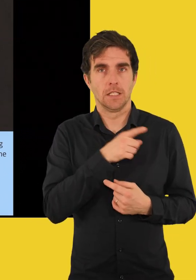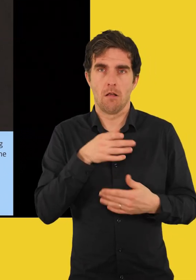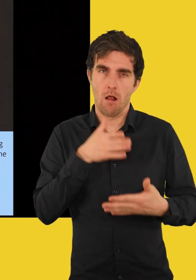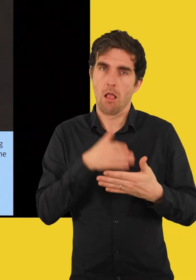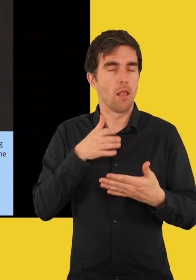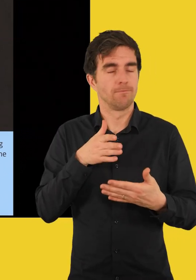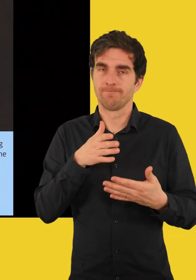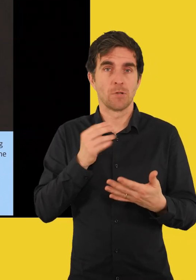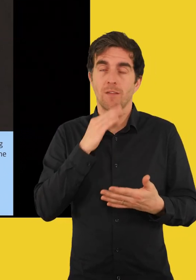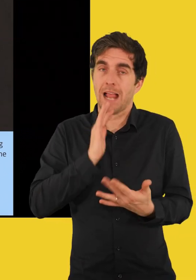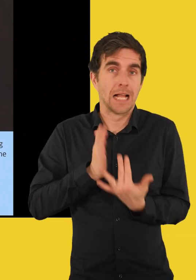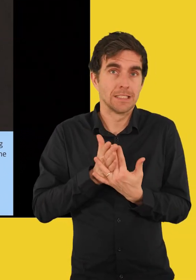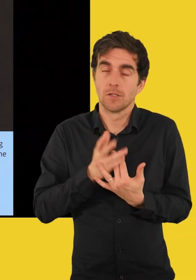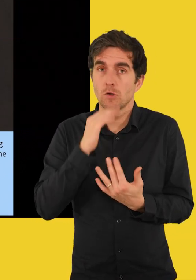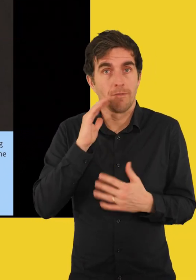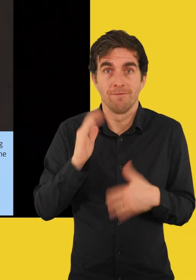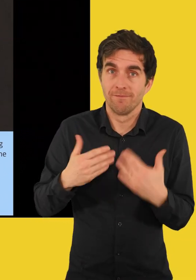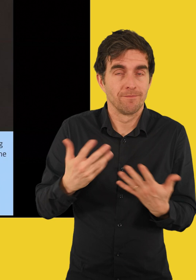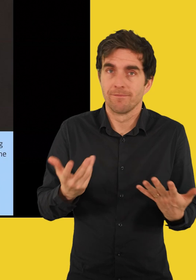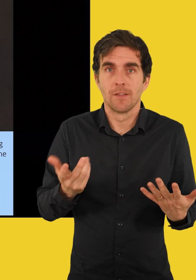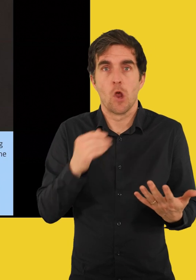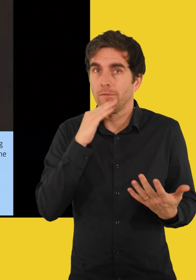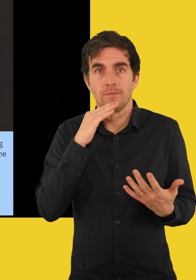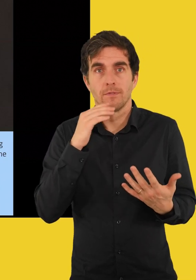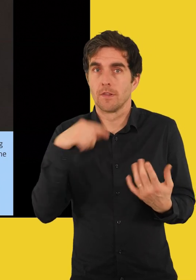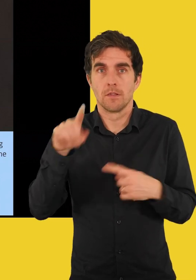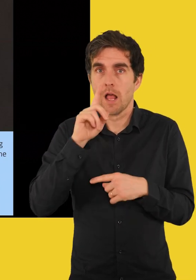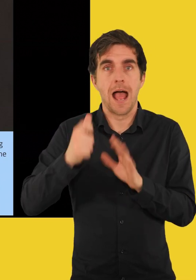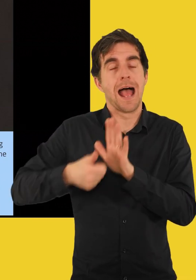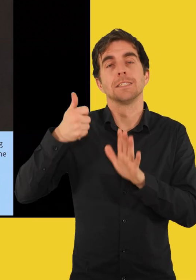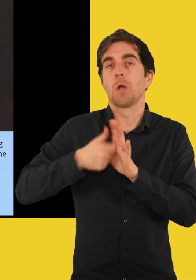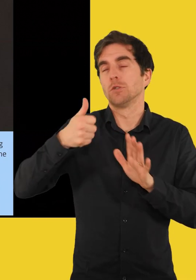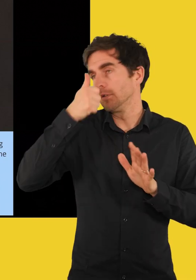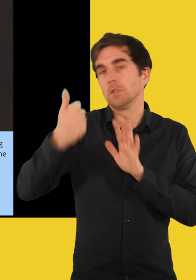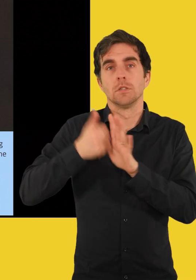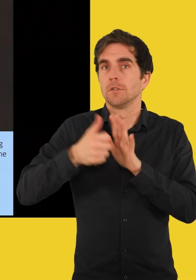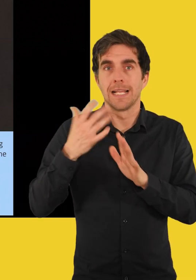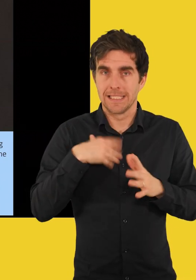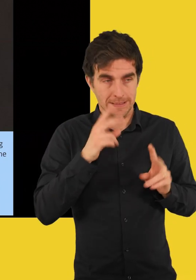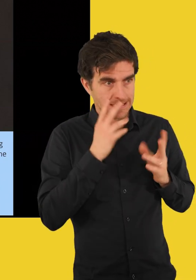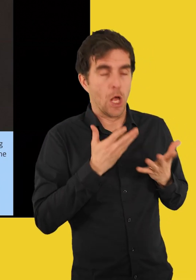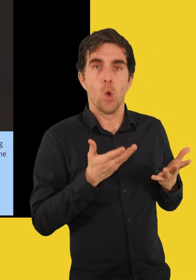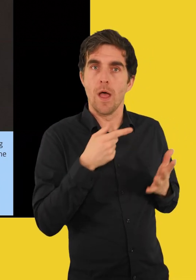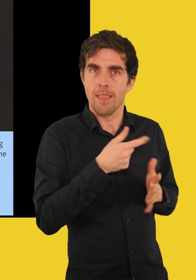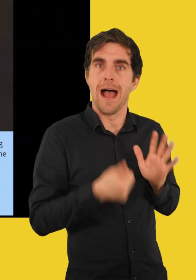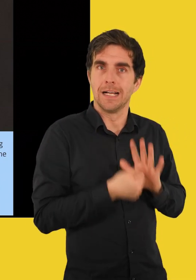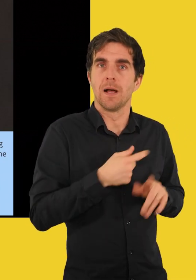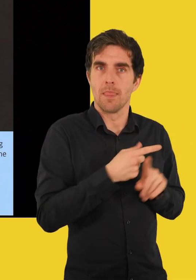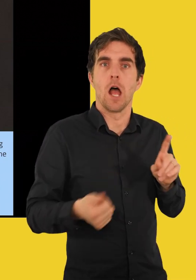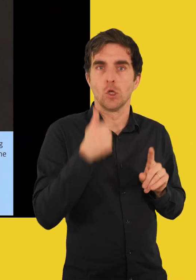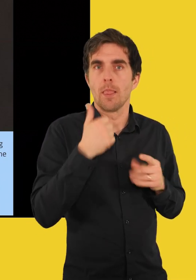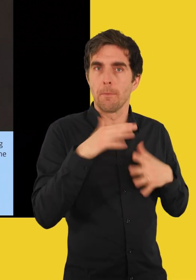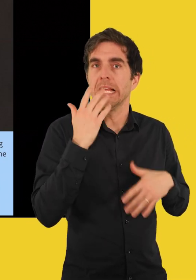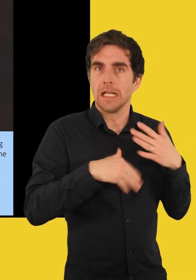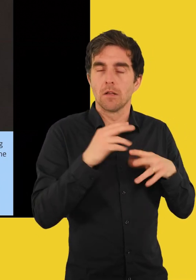lack of accessibility and investment, especially for initiatives shaped by experts with lived expertise. There is a disability